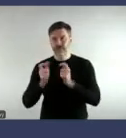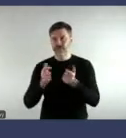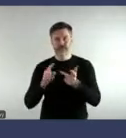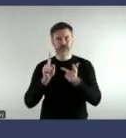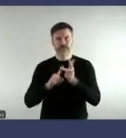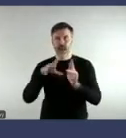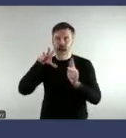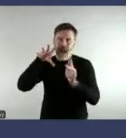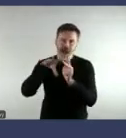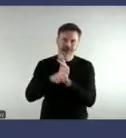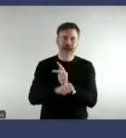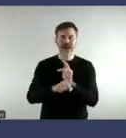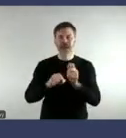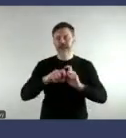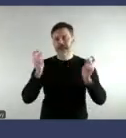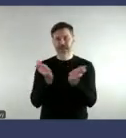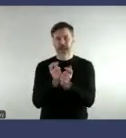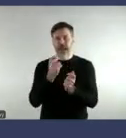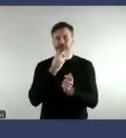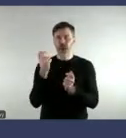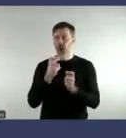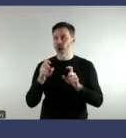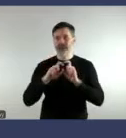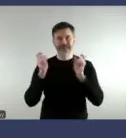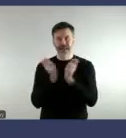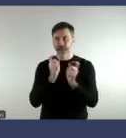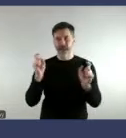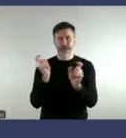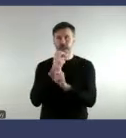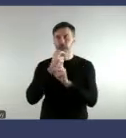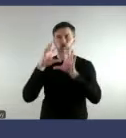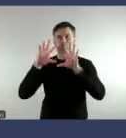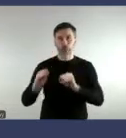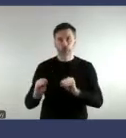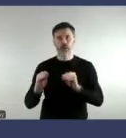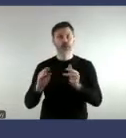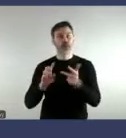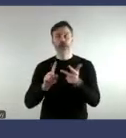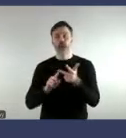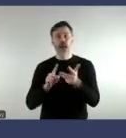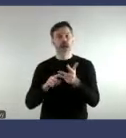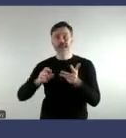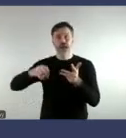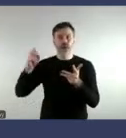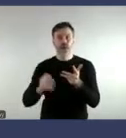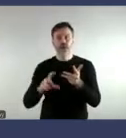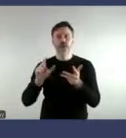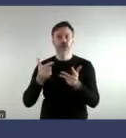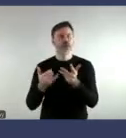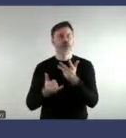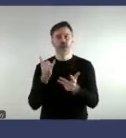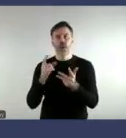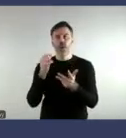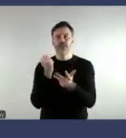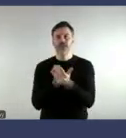some large-scale blackouts or technical challenges, or the worst of all, the